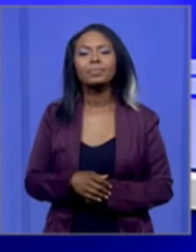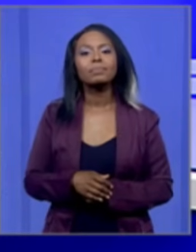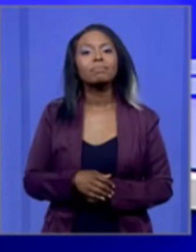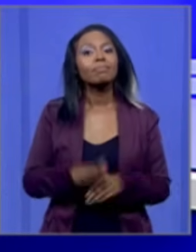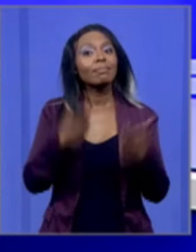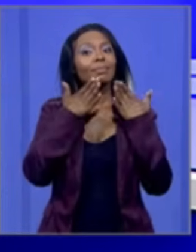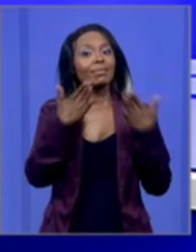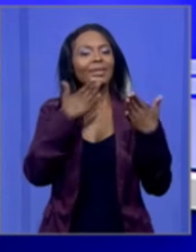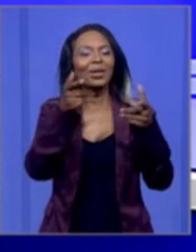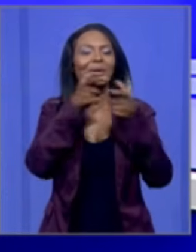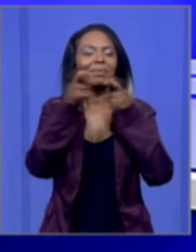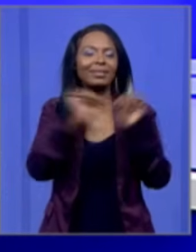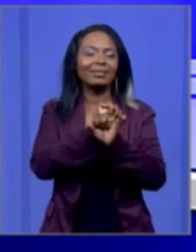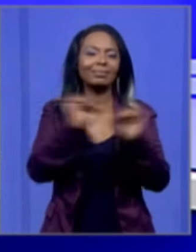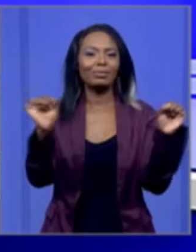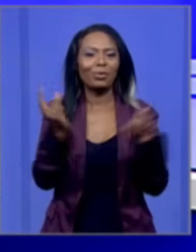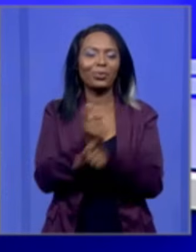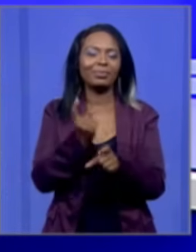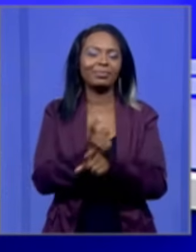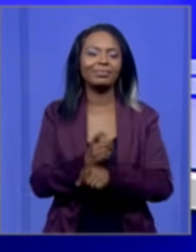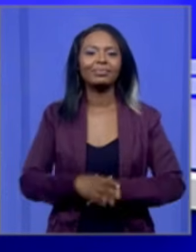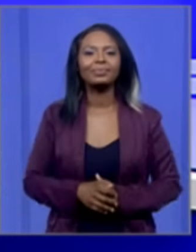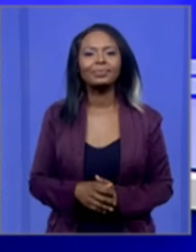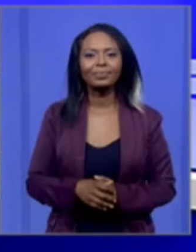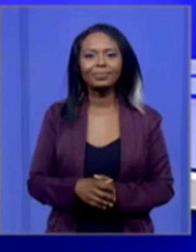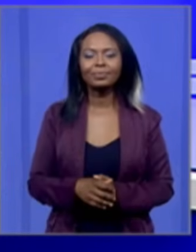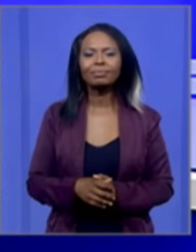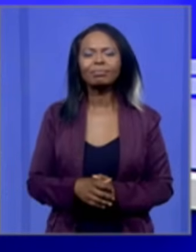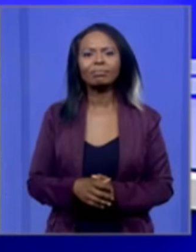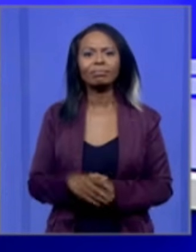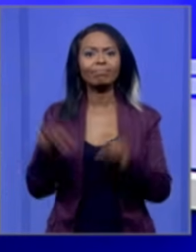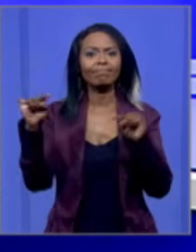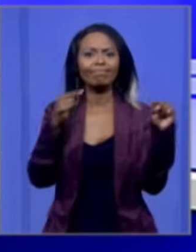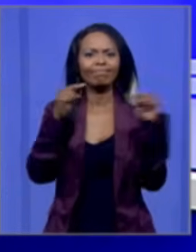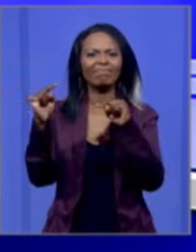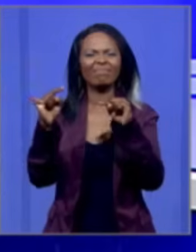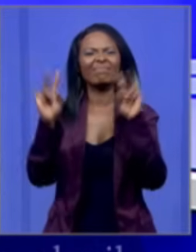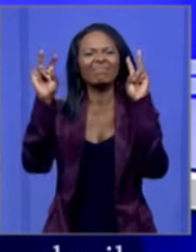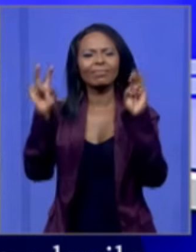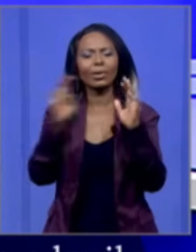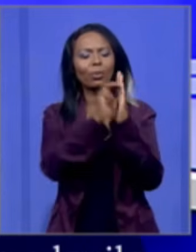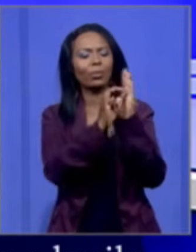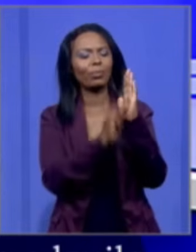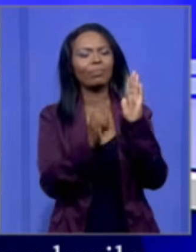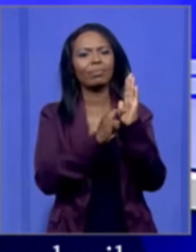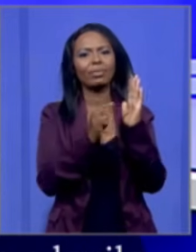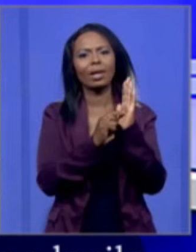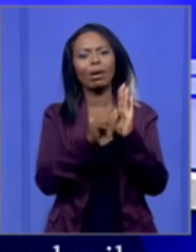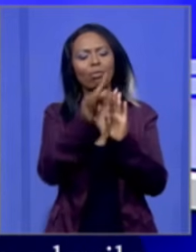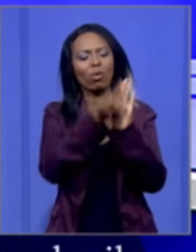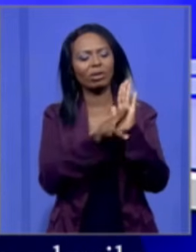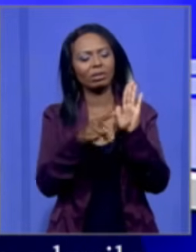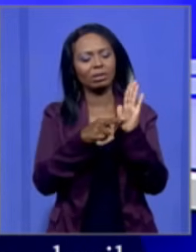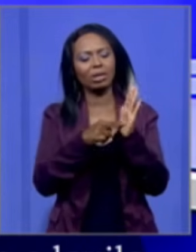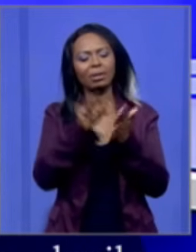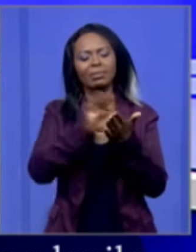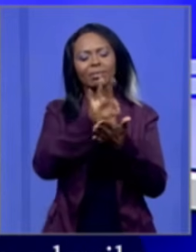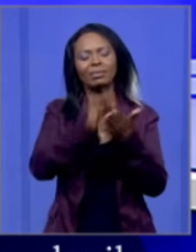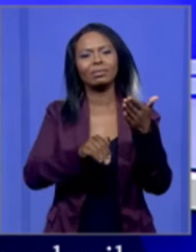Re leboga maikutlo a lena ka mehla. Dingangišano ka ga melawana ya mesaeno ya bonkgetheng dikgethong